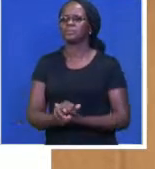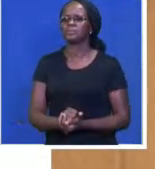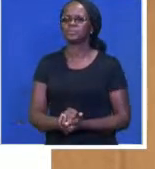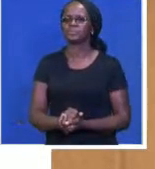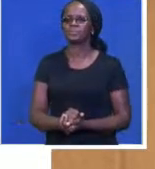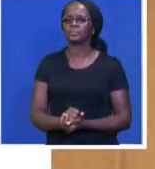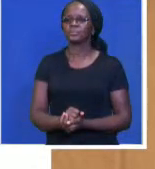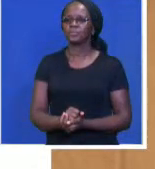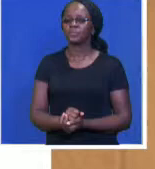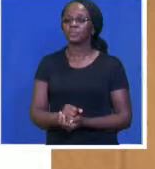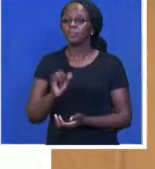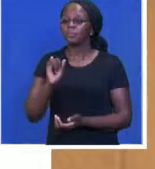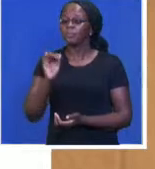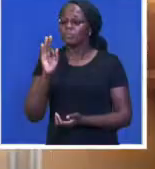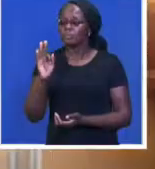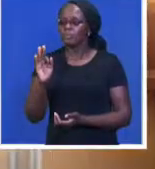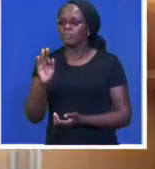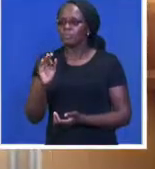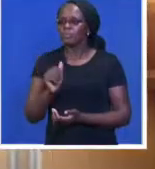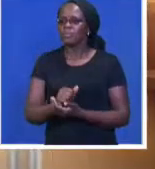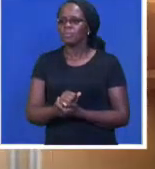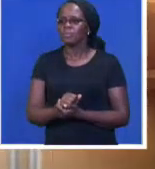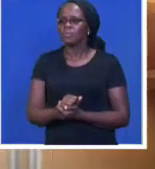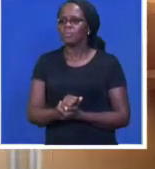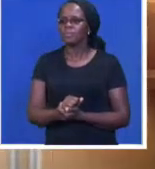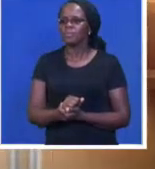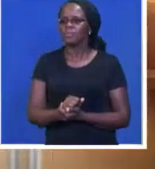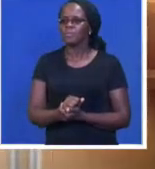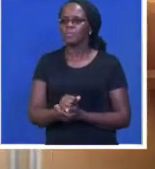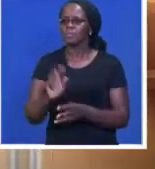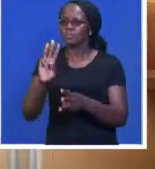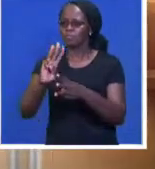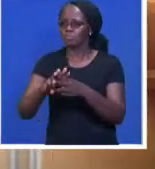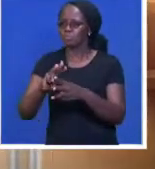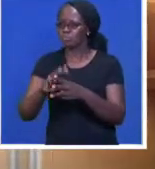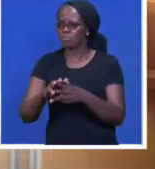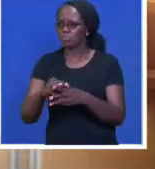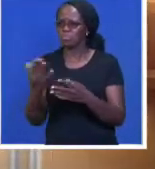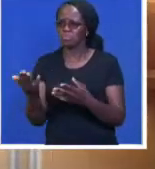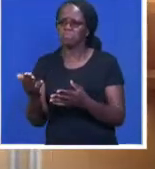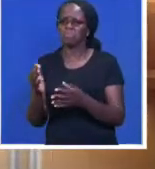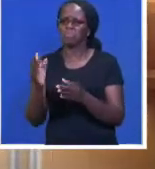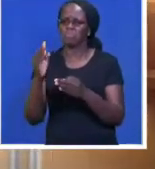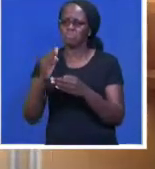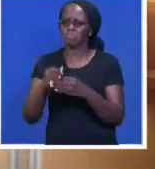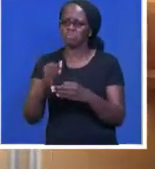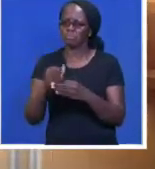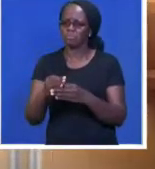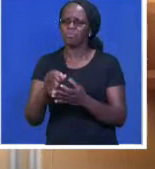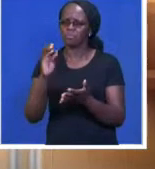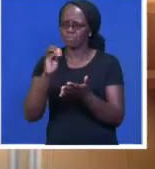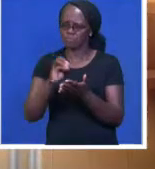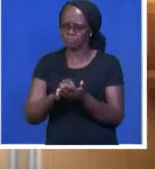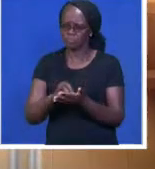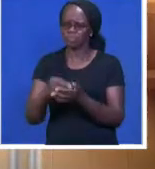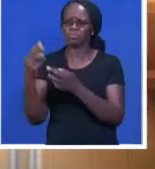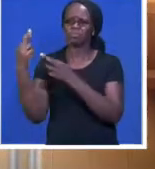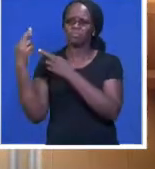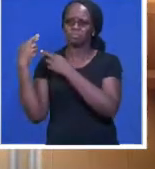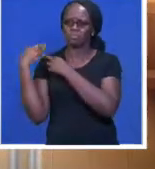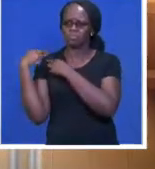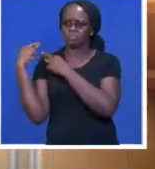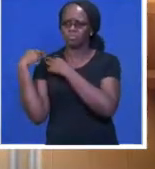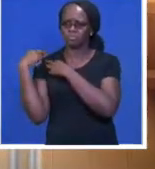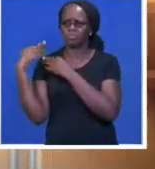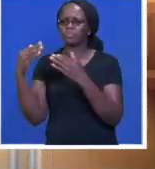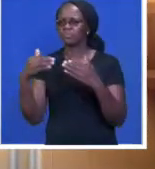Even if your parents do have authority over you, but they still have a responsibility to care for you.